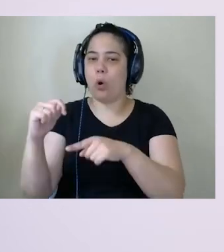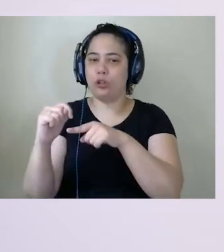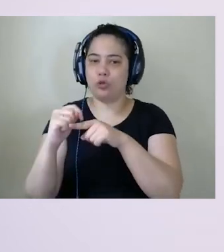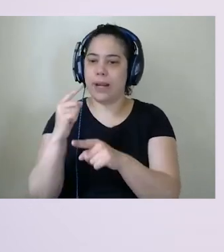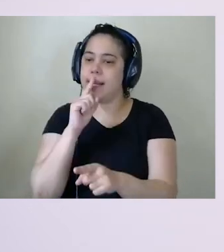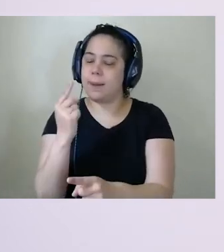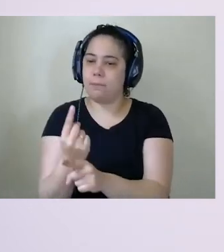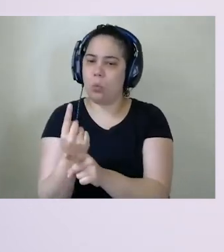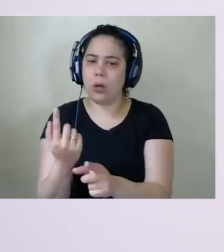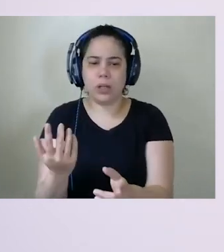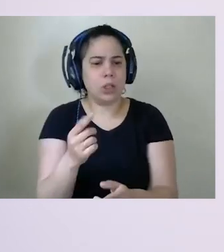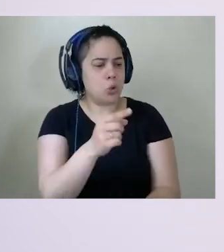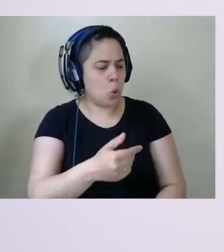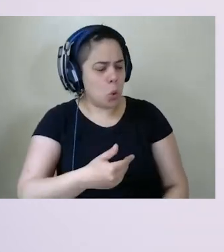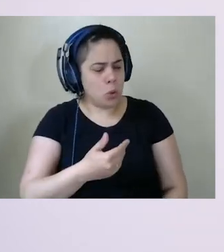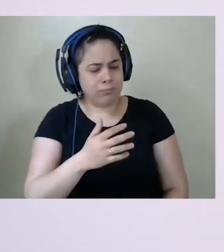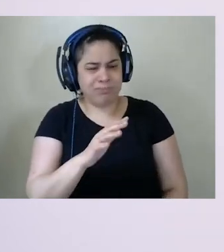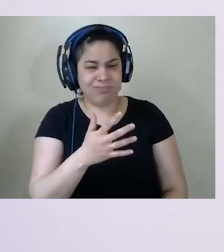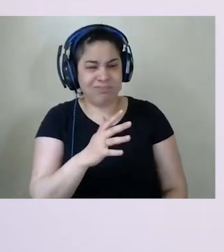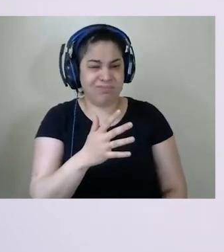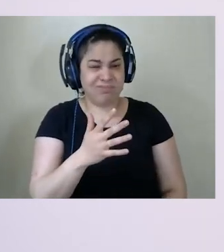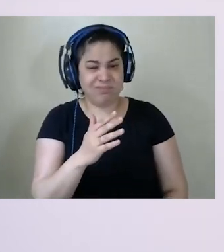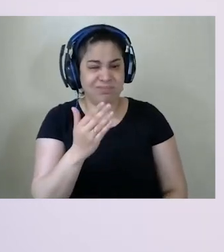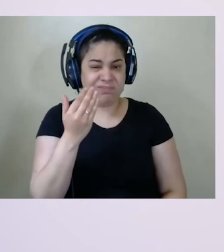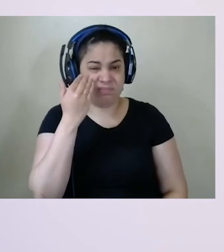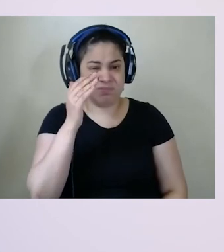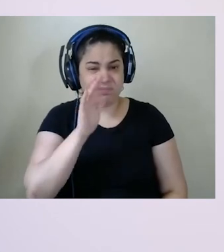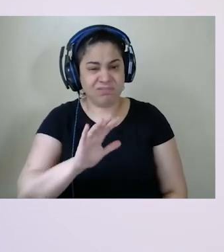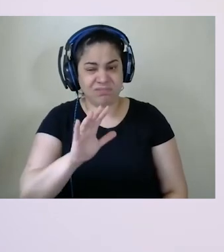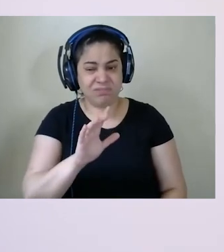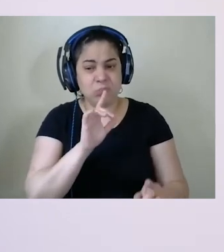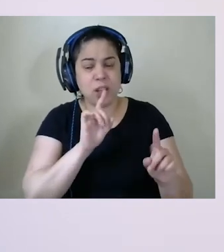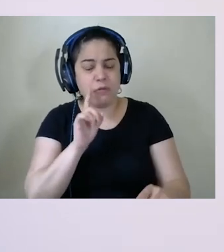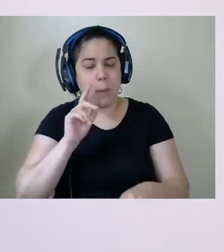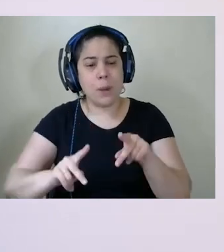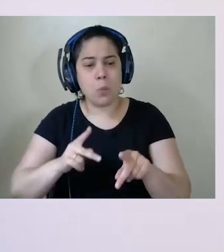have a sense of, as for folks who are doing, I